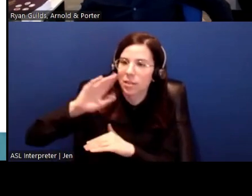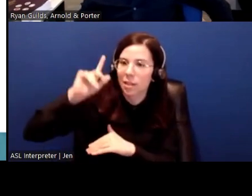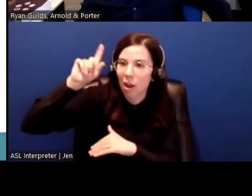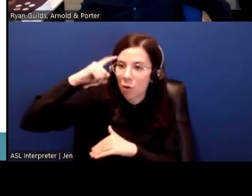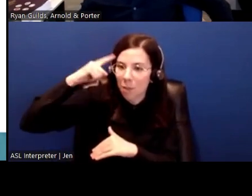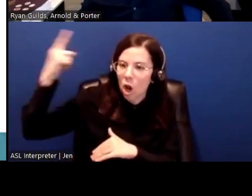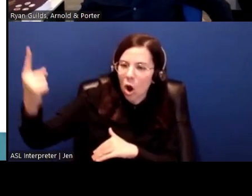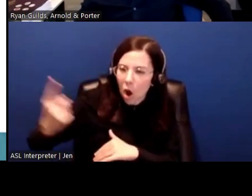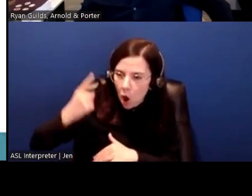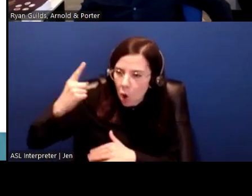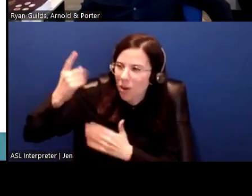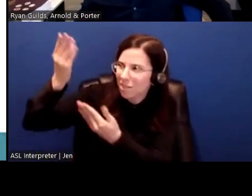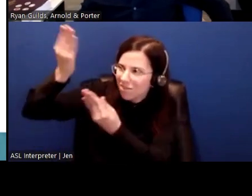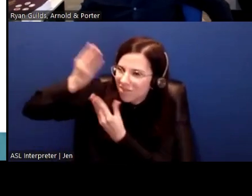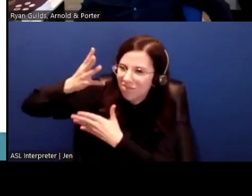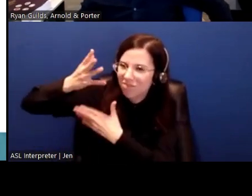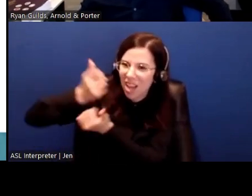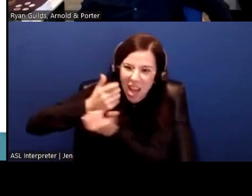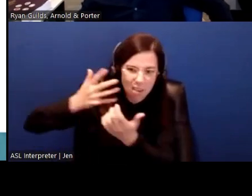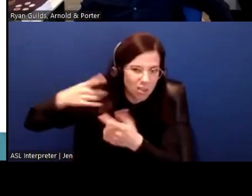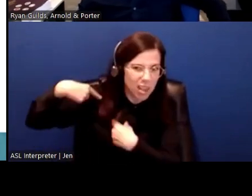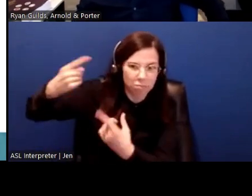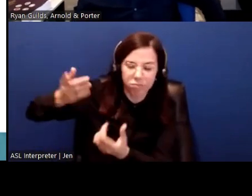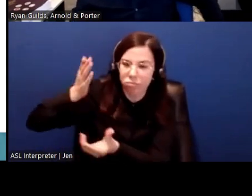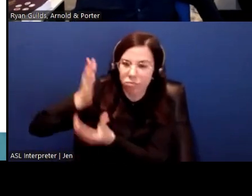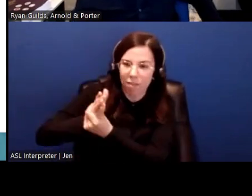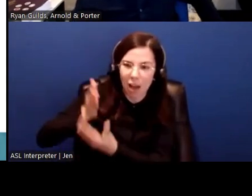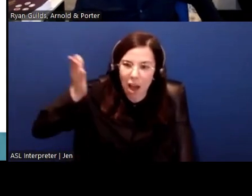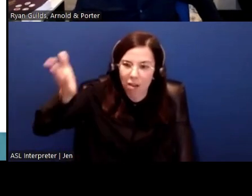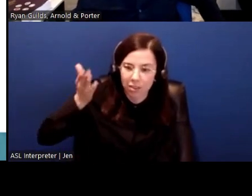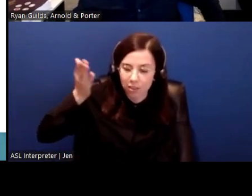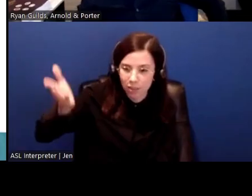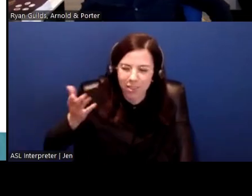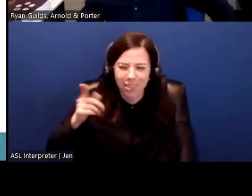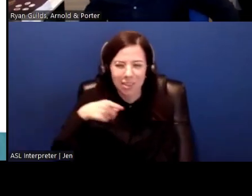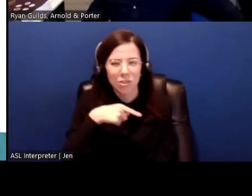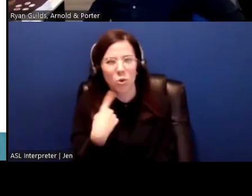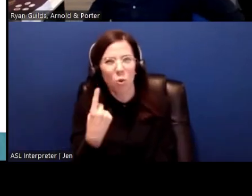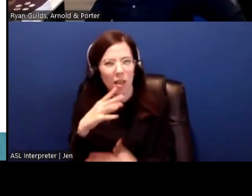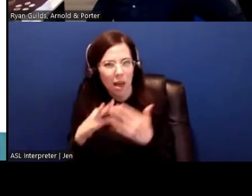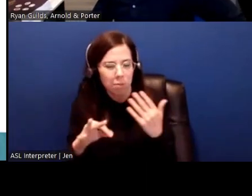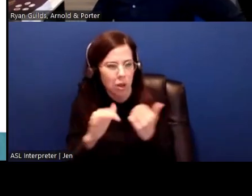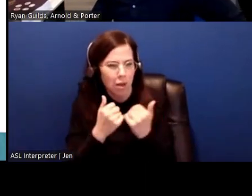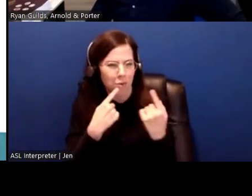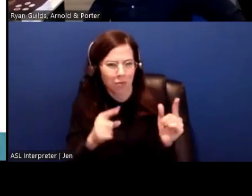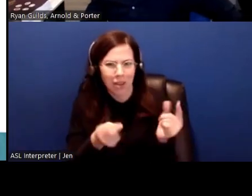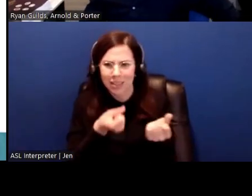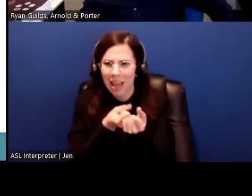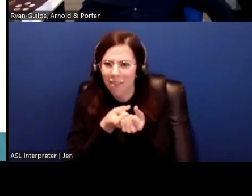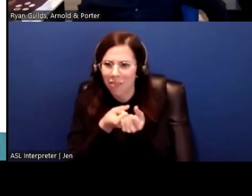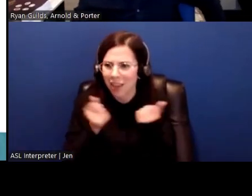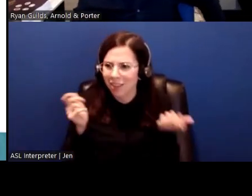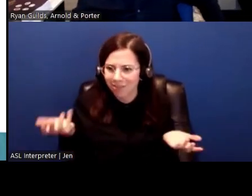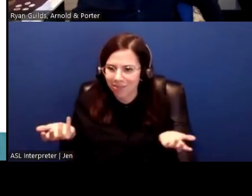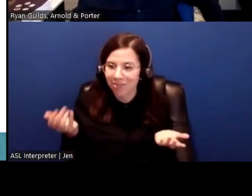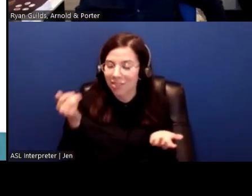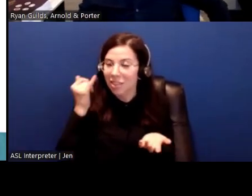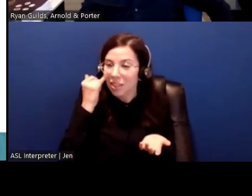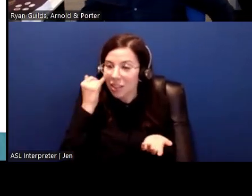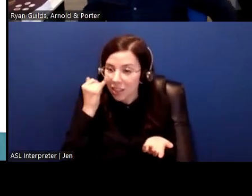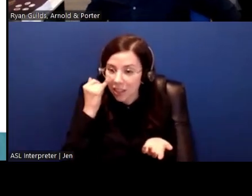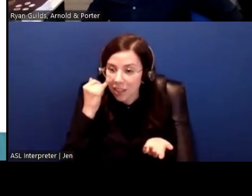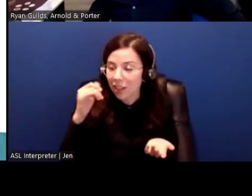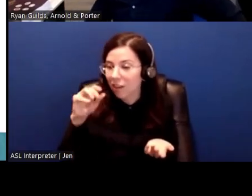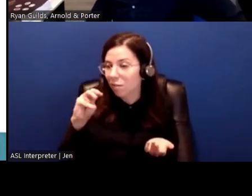to provide everything that's filed, because that's the only way that you can effectively advocate for your client. Whether the motion is one